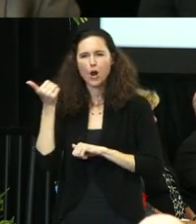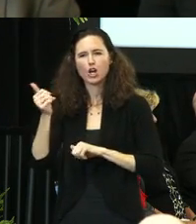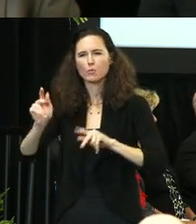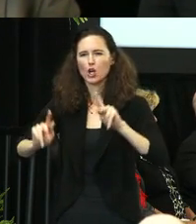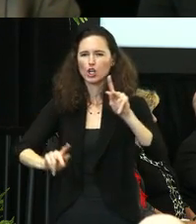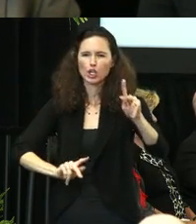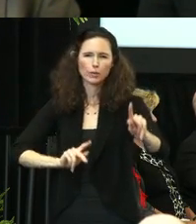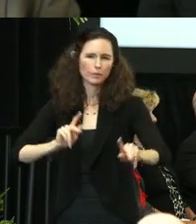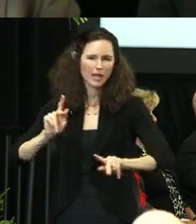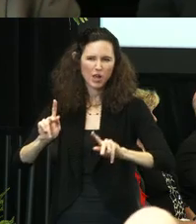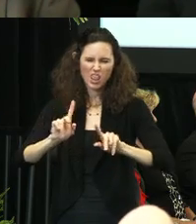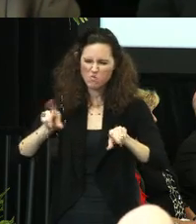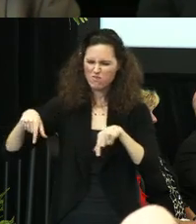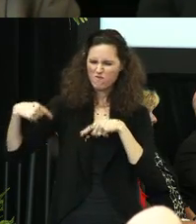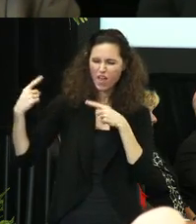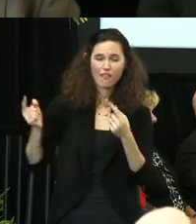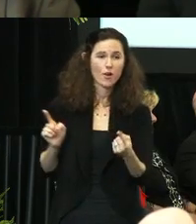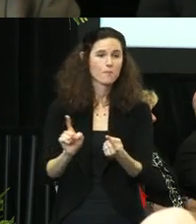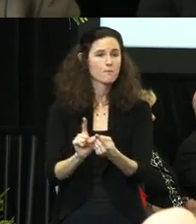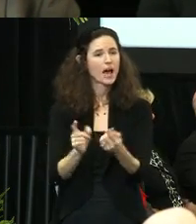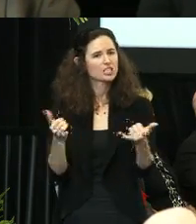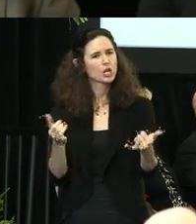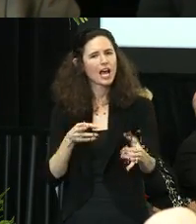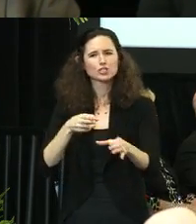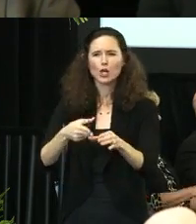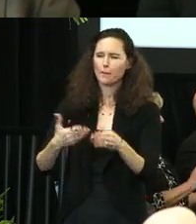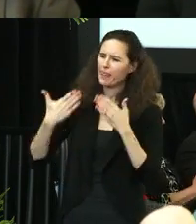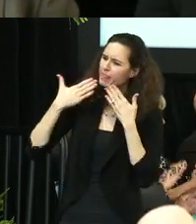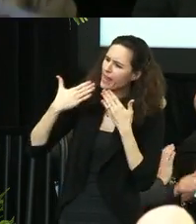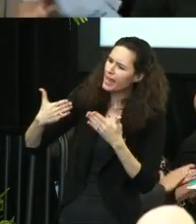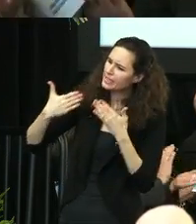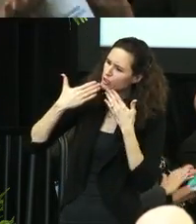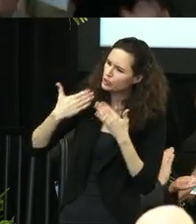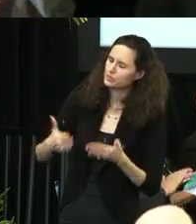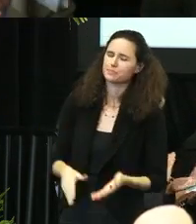us will ever meet. And so would you join me for just a minute of thanks?